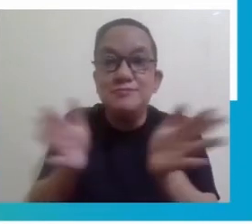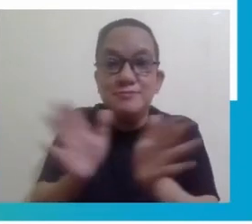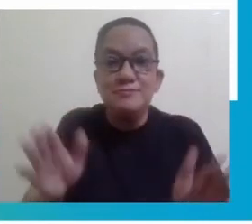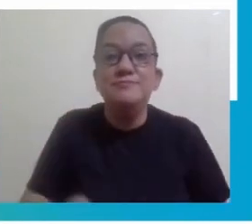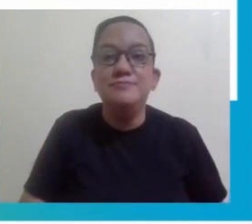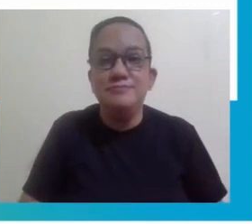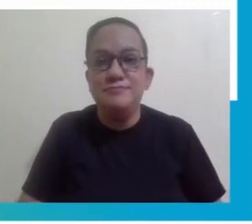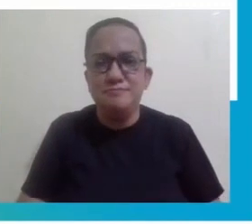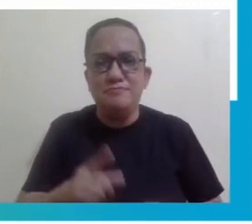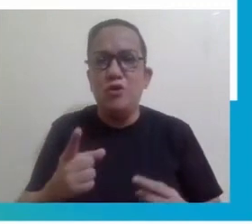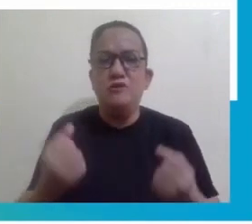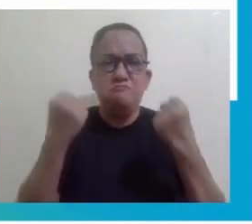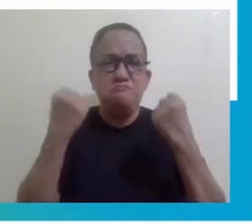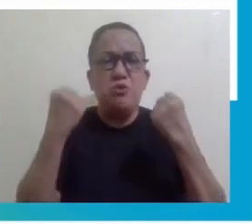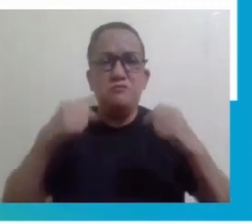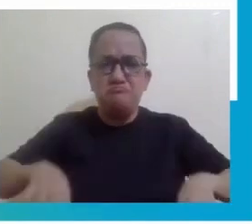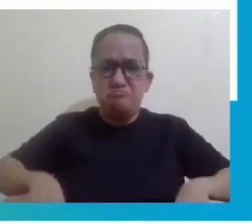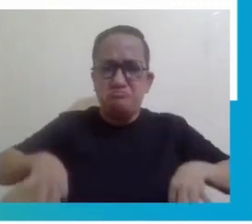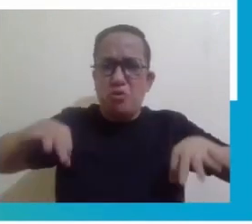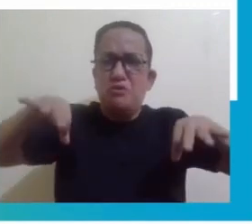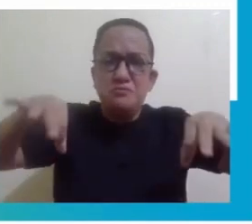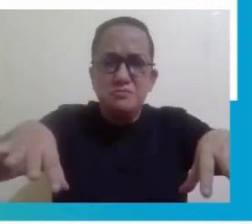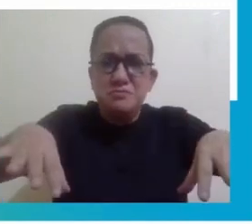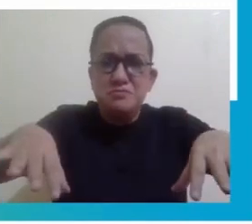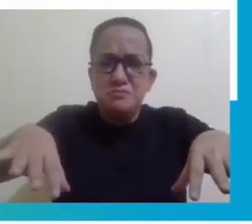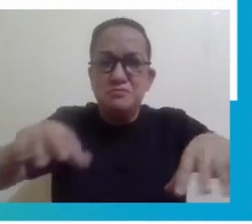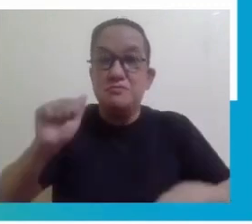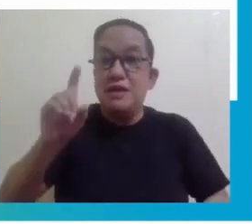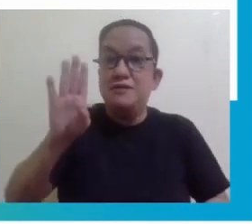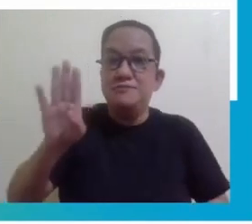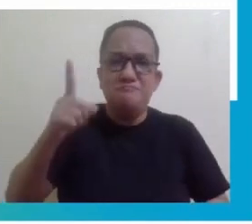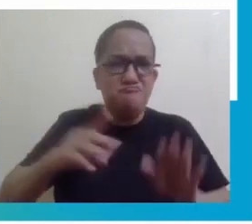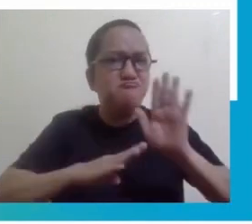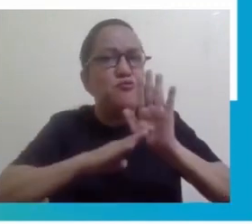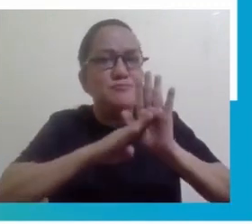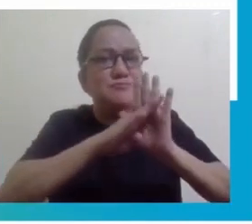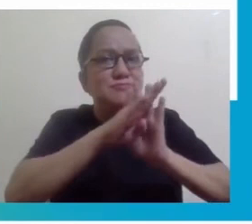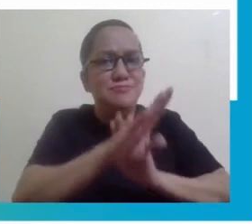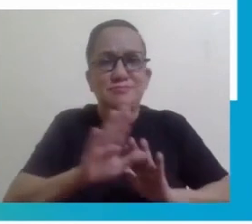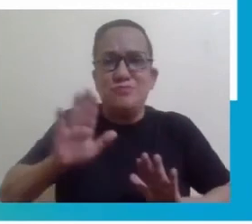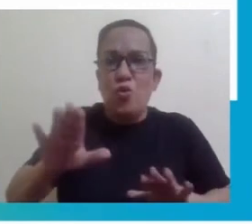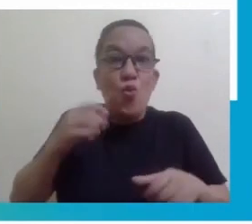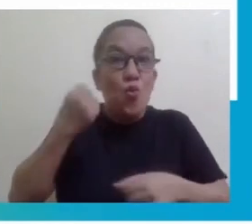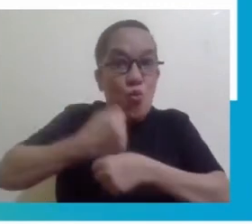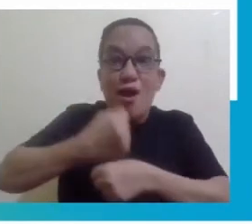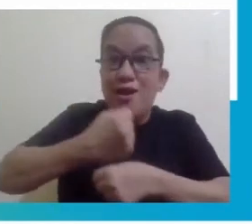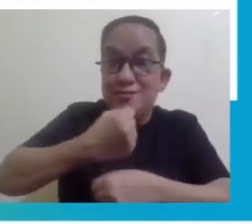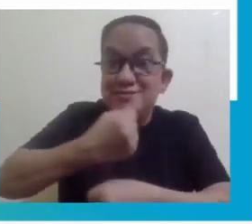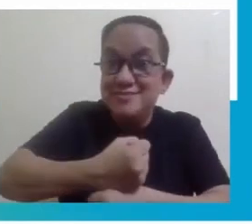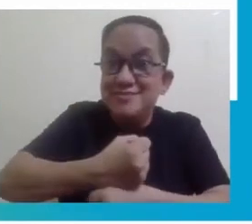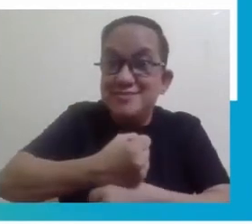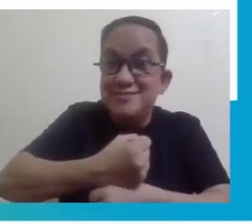valuable for ADB to enhance its development effectiveness at the project level and also at the policy